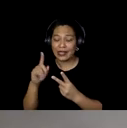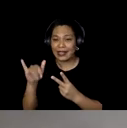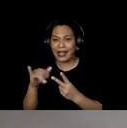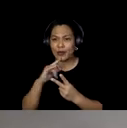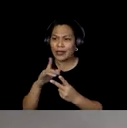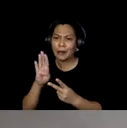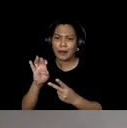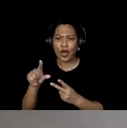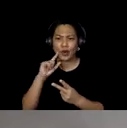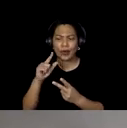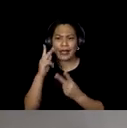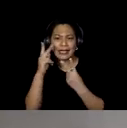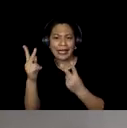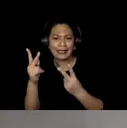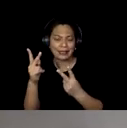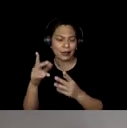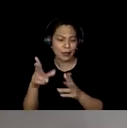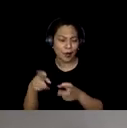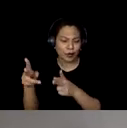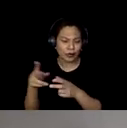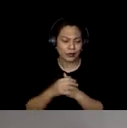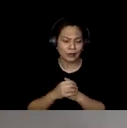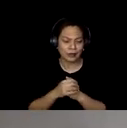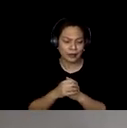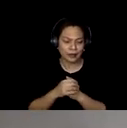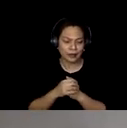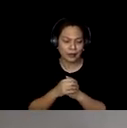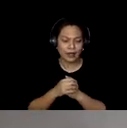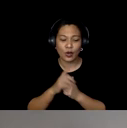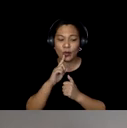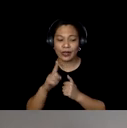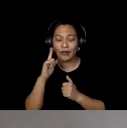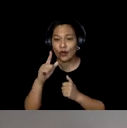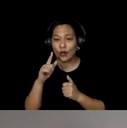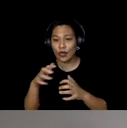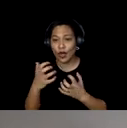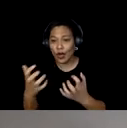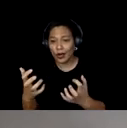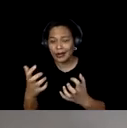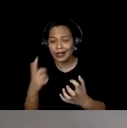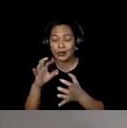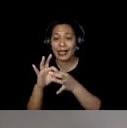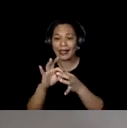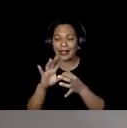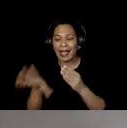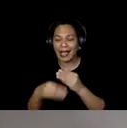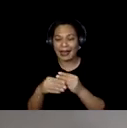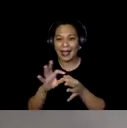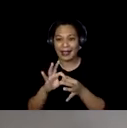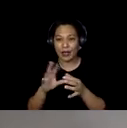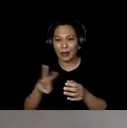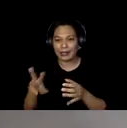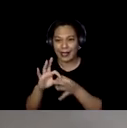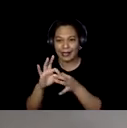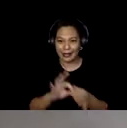guest posts on other blogs in order to reach new audiences and also provide links back to their own blogs. So that's a